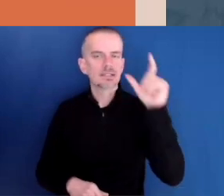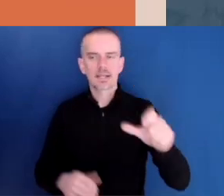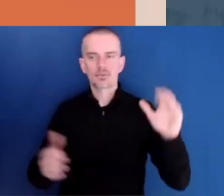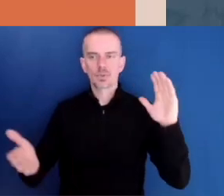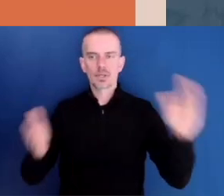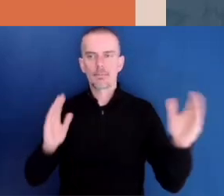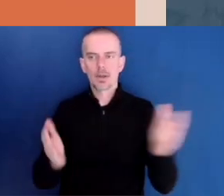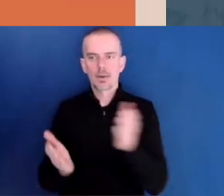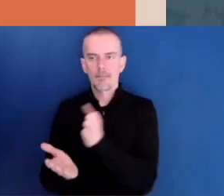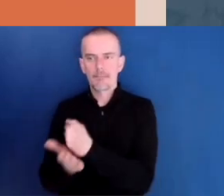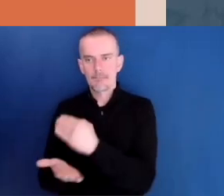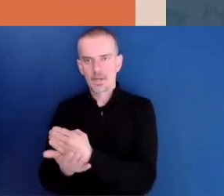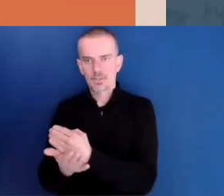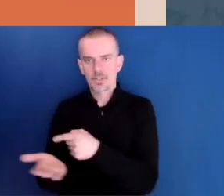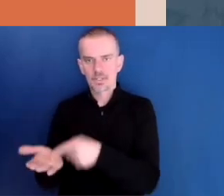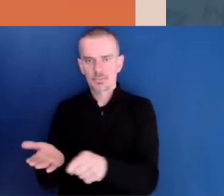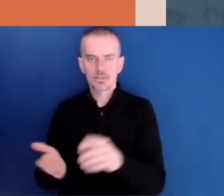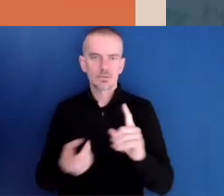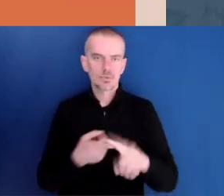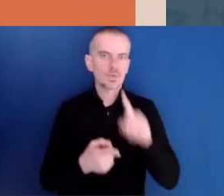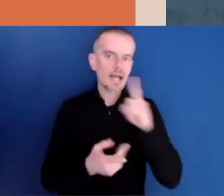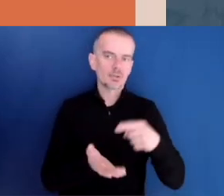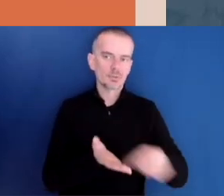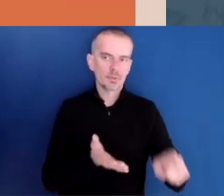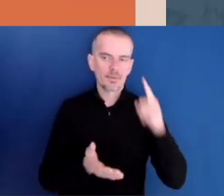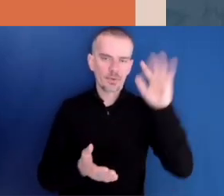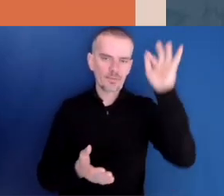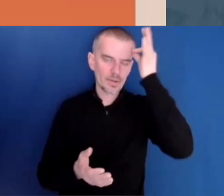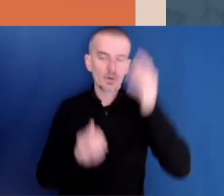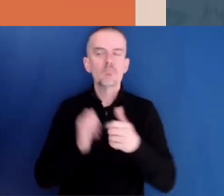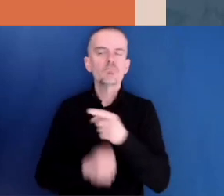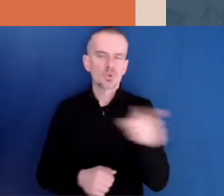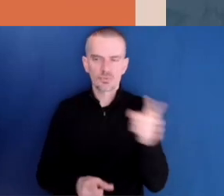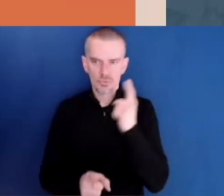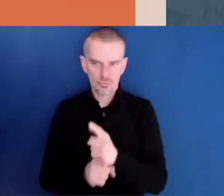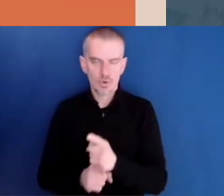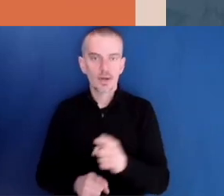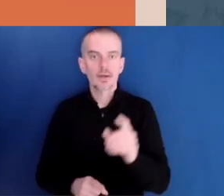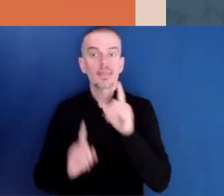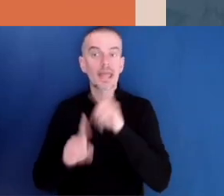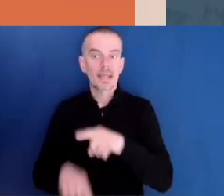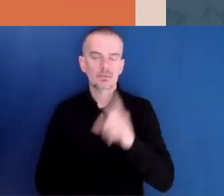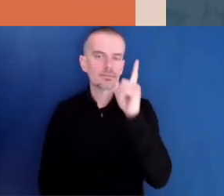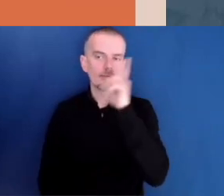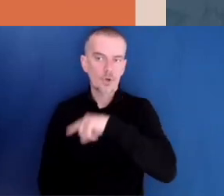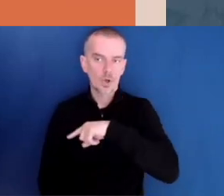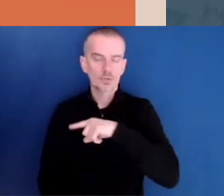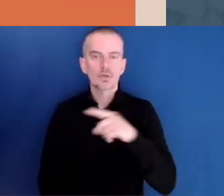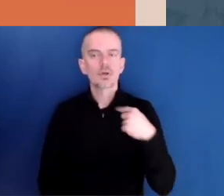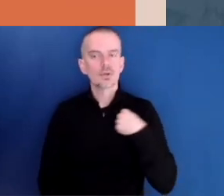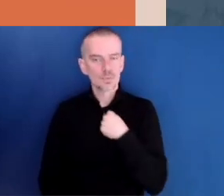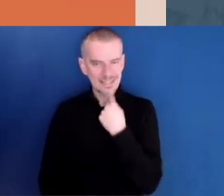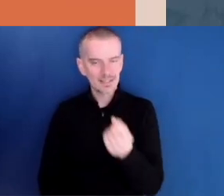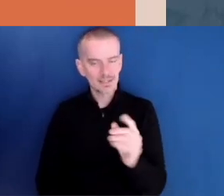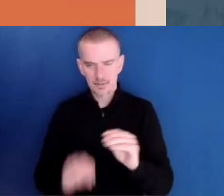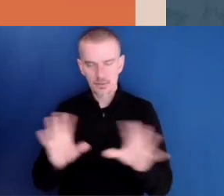actual expenditures for a federal grant. Majority of people got this right. That is false, right? We specifically mentioned the financial